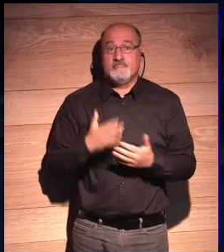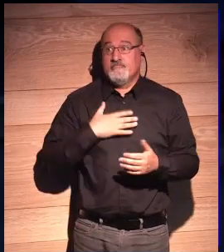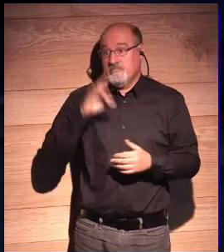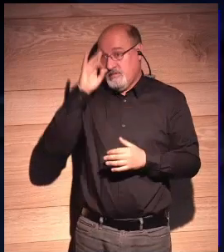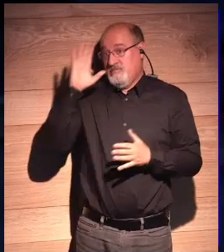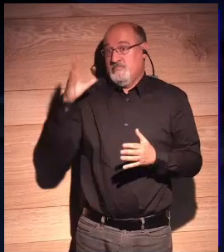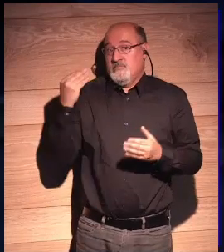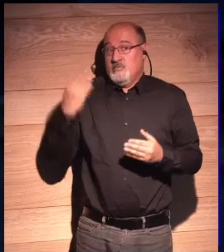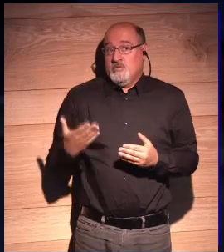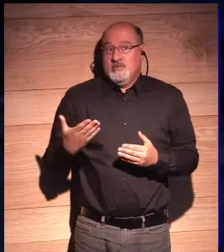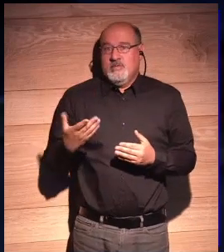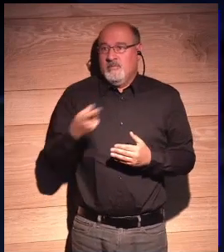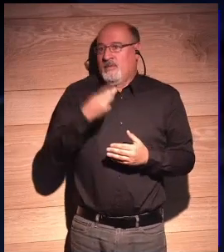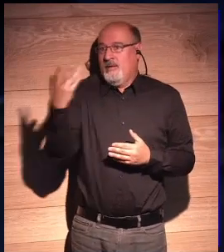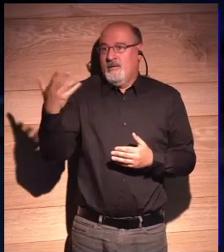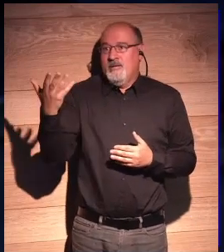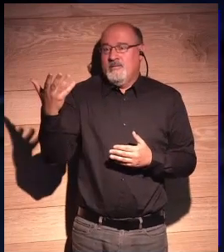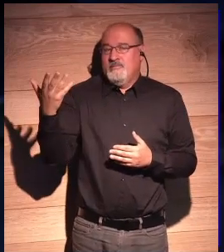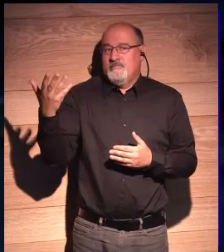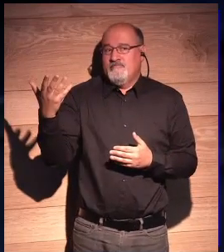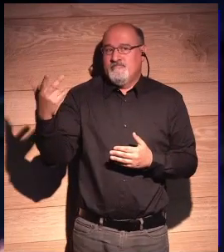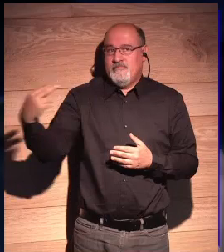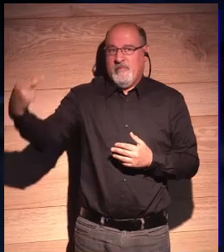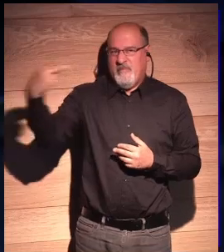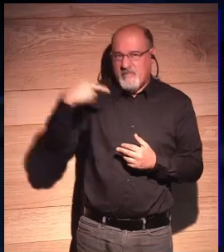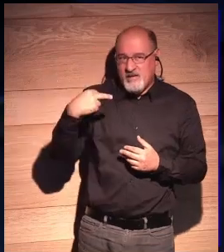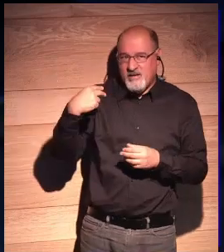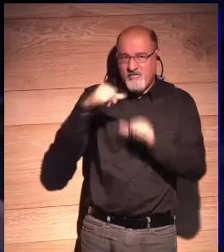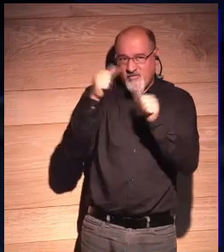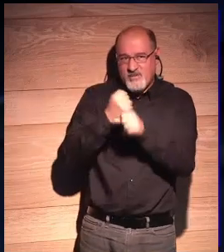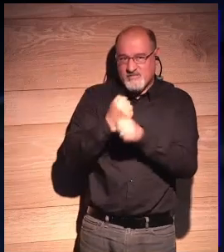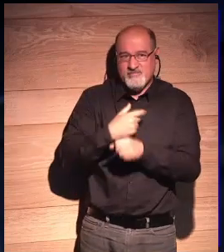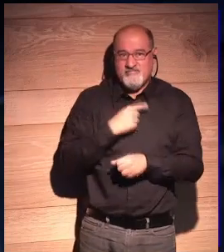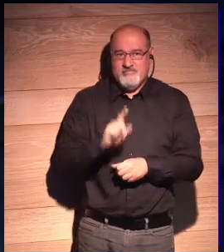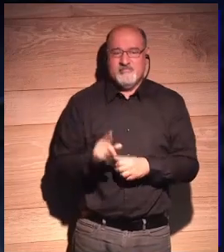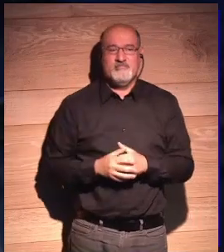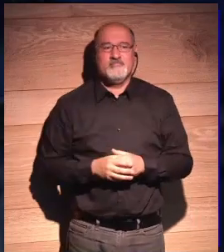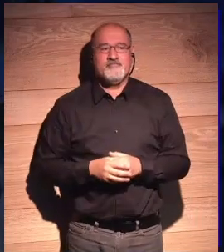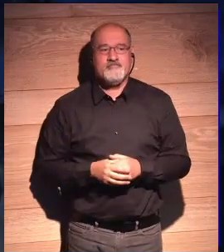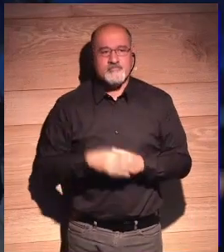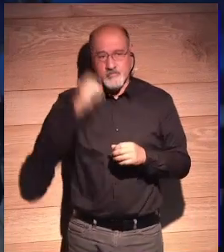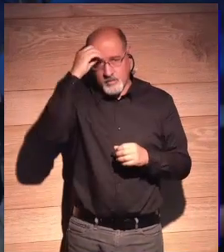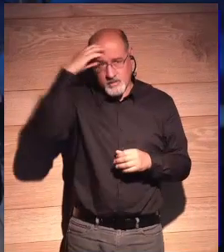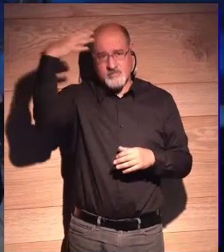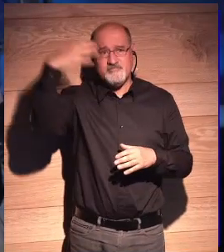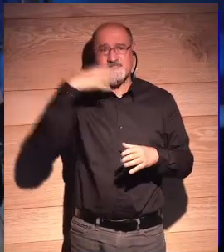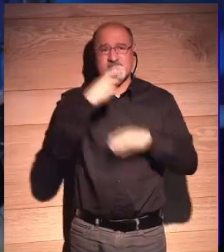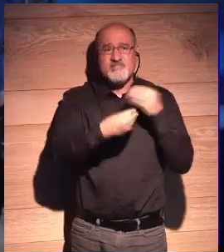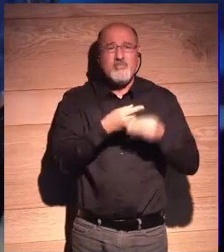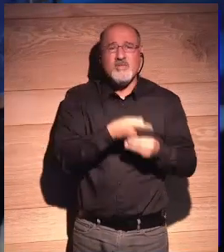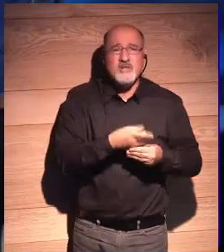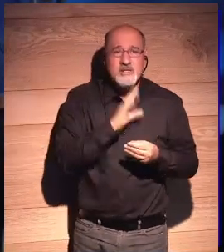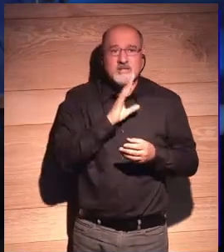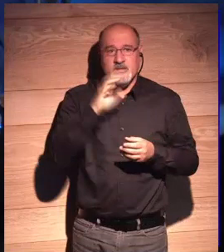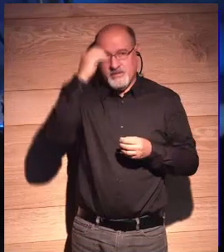wish anybody else to have to endure watching it. A mí me gustaría saber qué hace cuando no. I would like to know what he does when you don't get